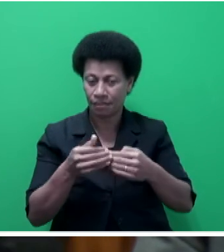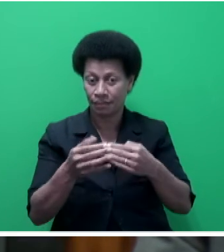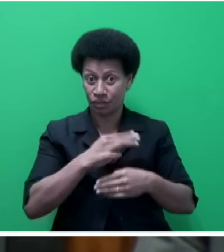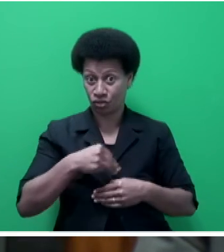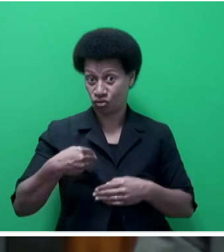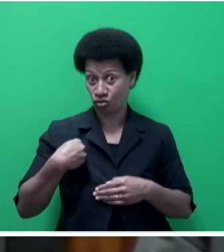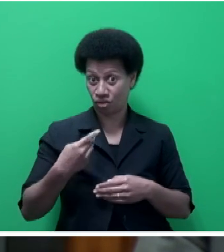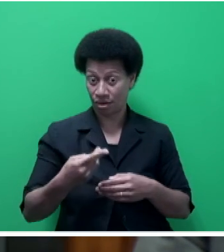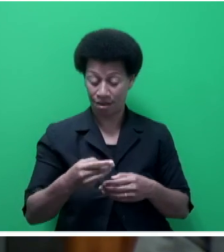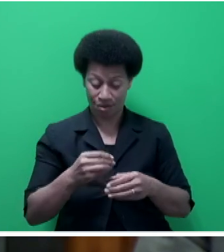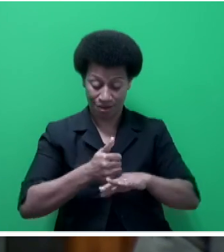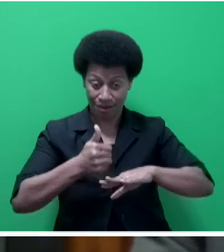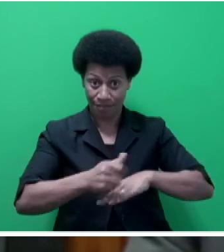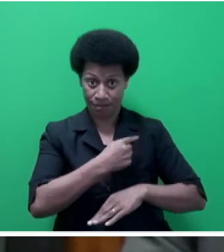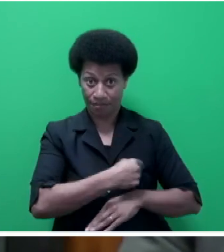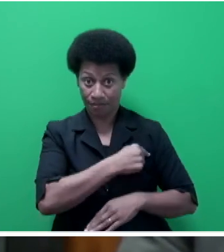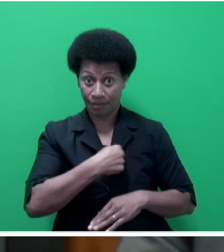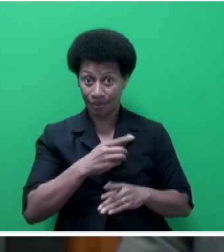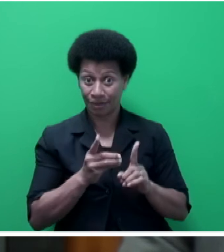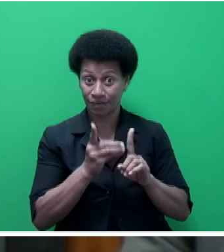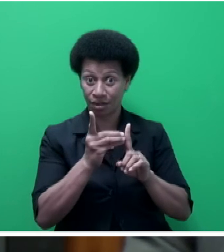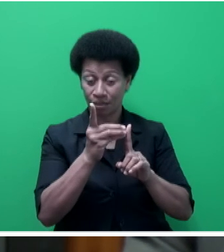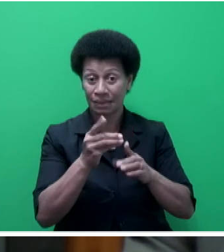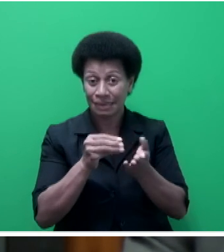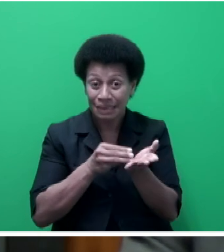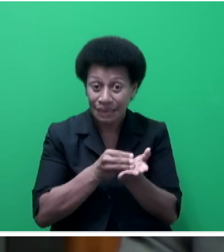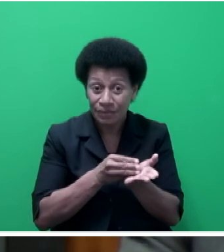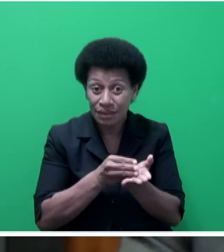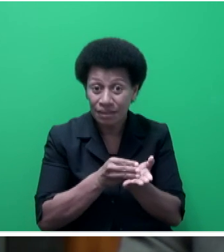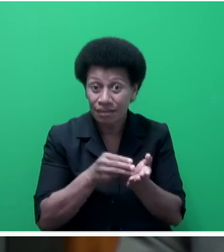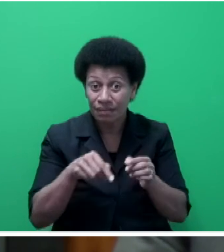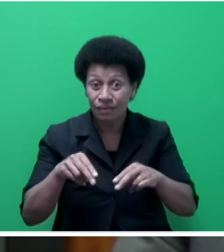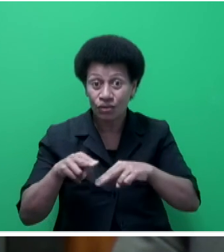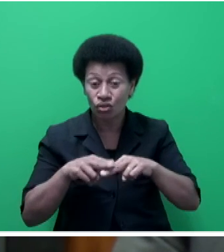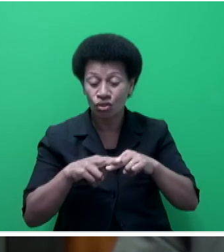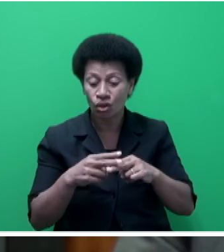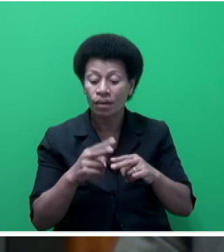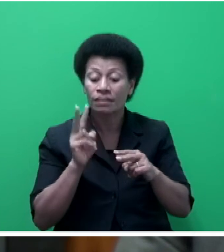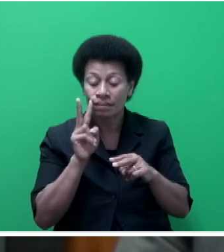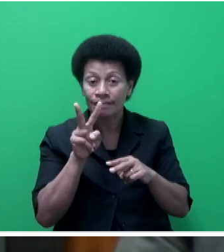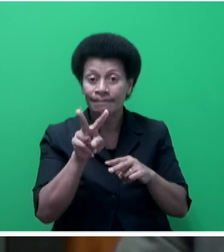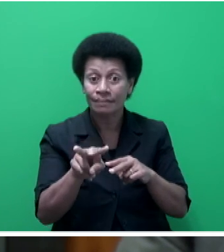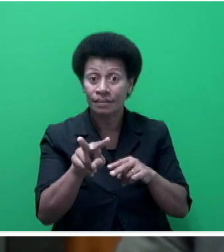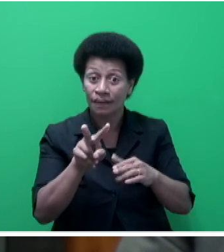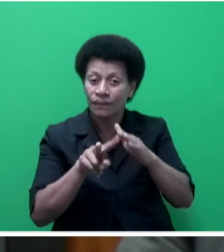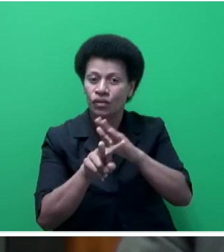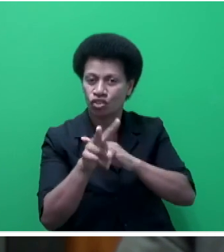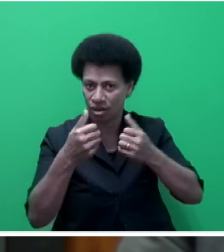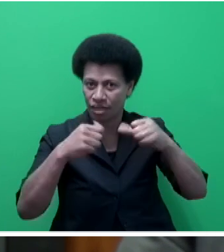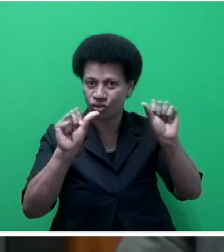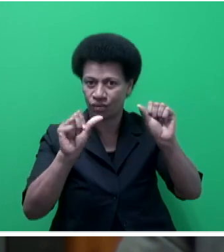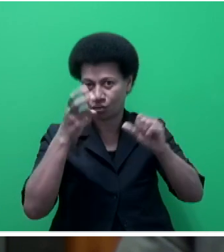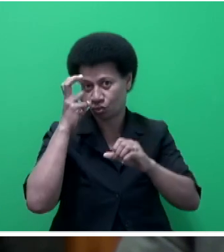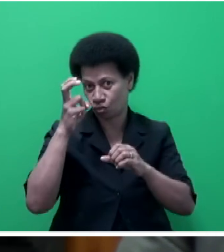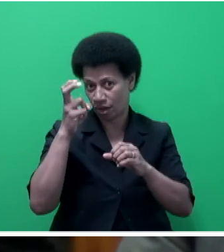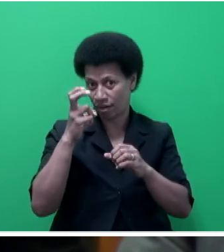government's commitment and effort in developing these services in Fiji is bearing fruit, and we are looking forward to achieve its vision of having trained emergency